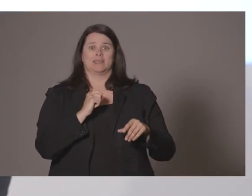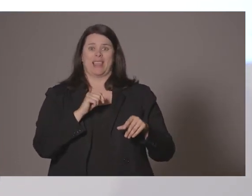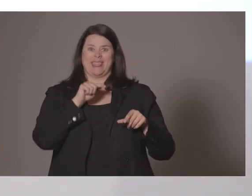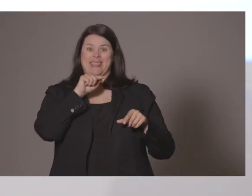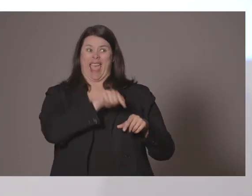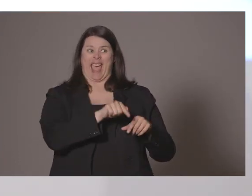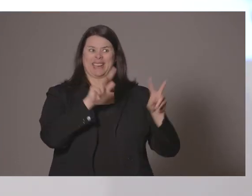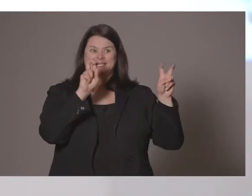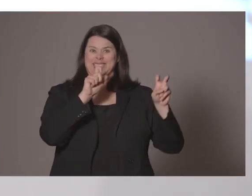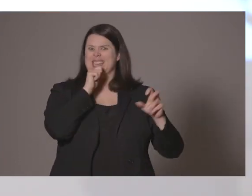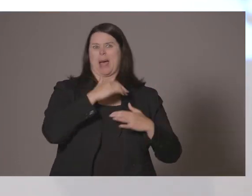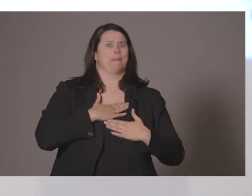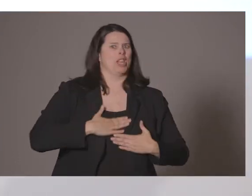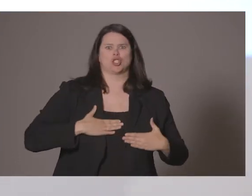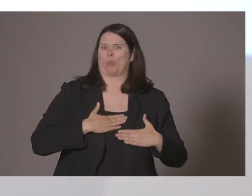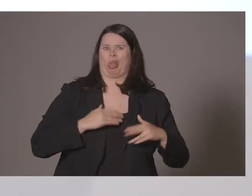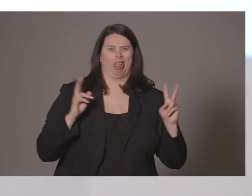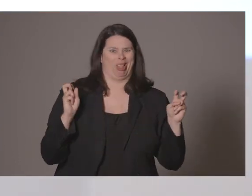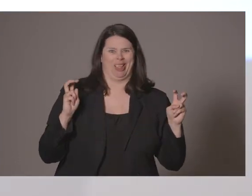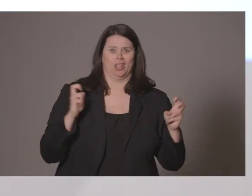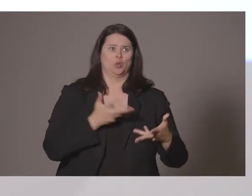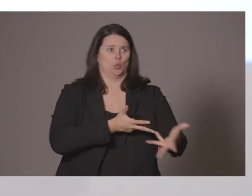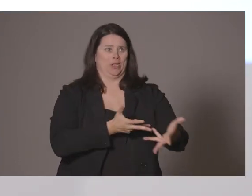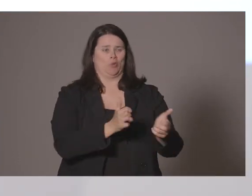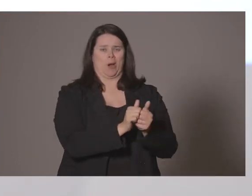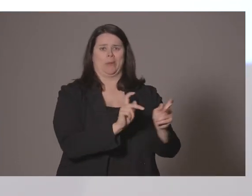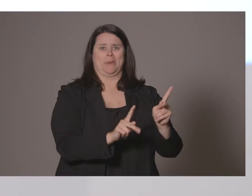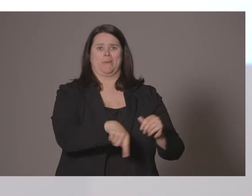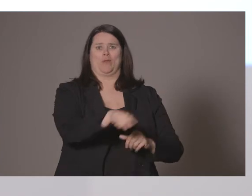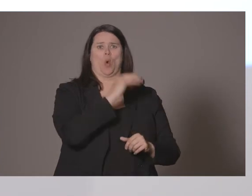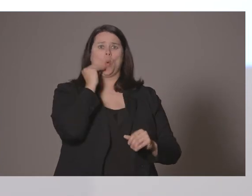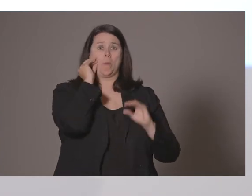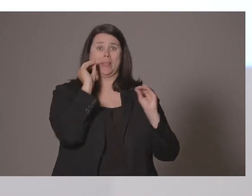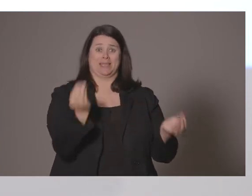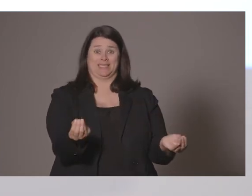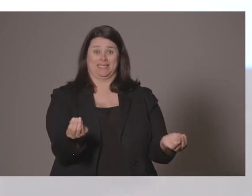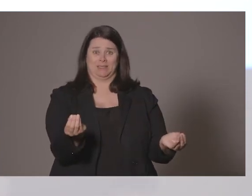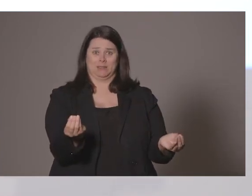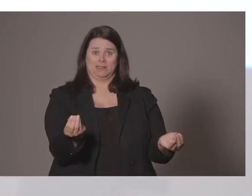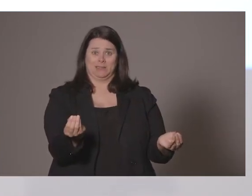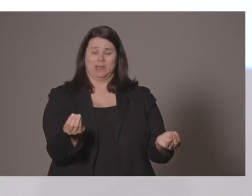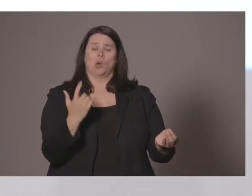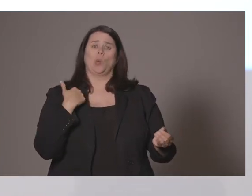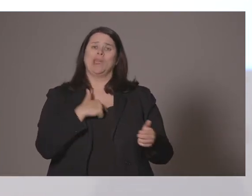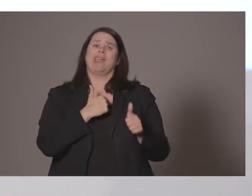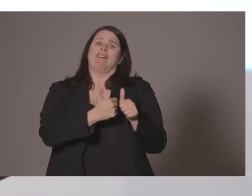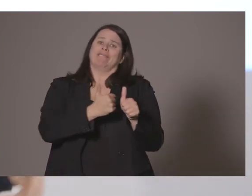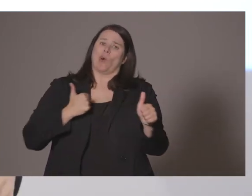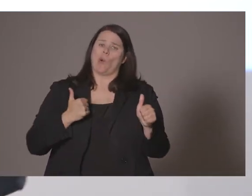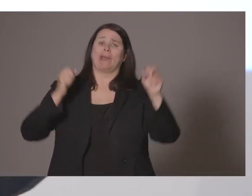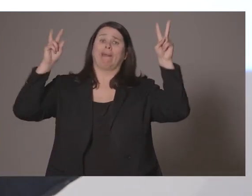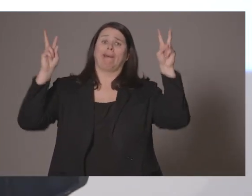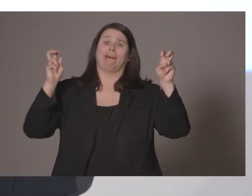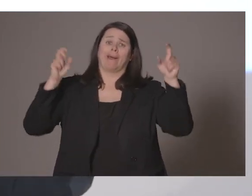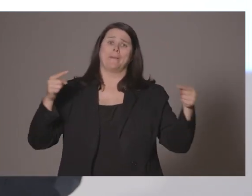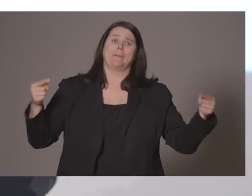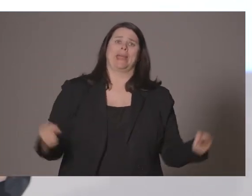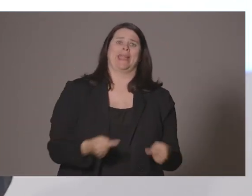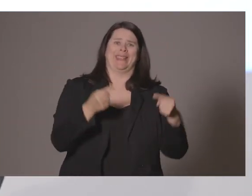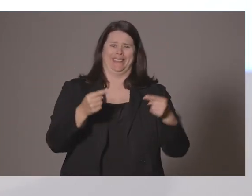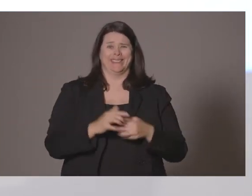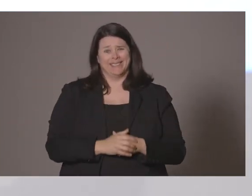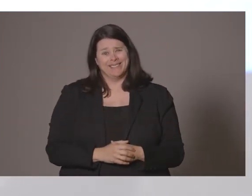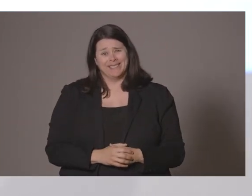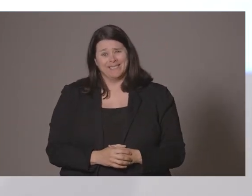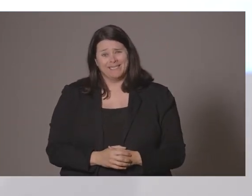avoidance tendencies that we have, it's not just our aversion to being unkempt or